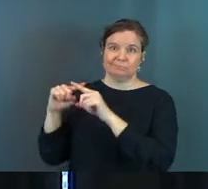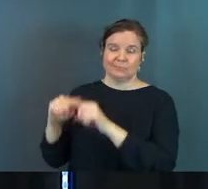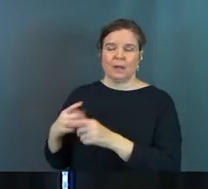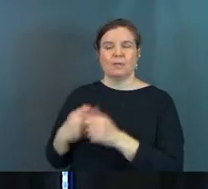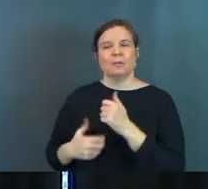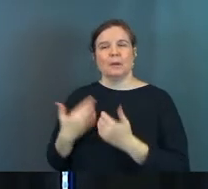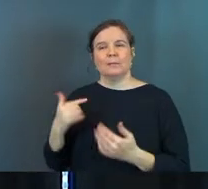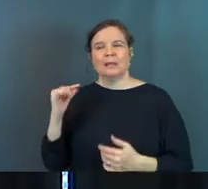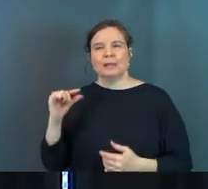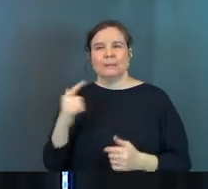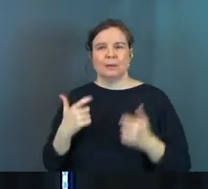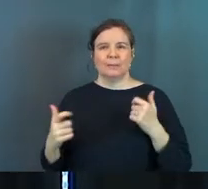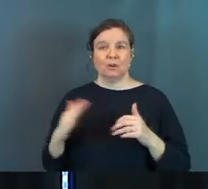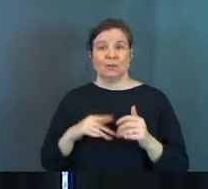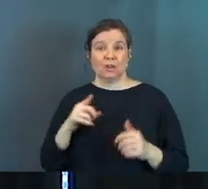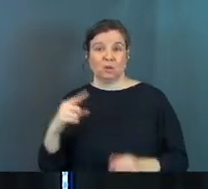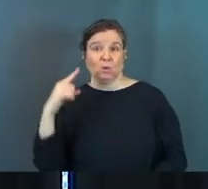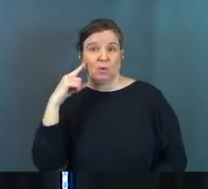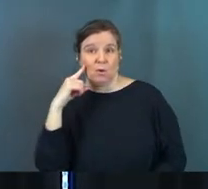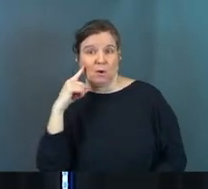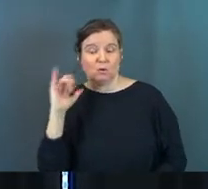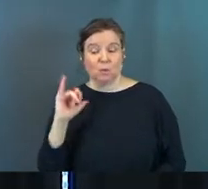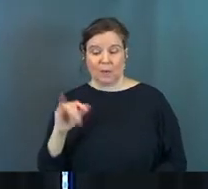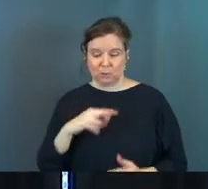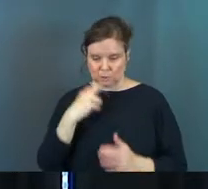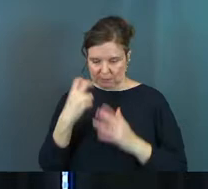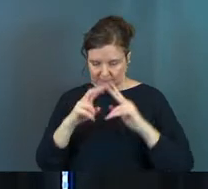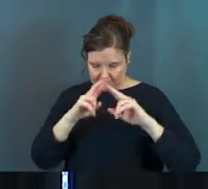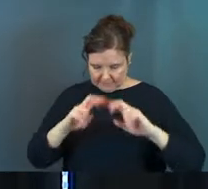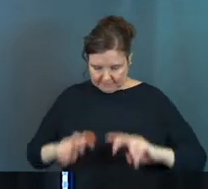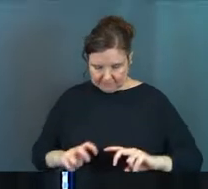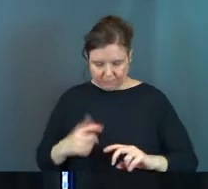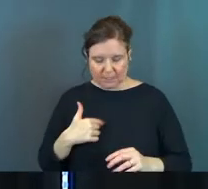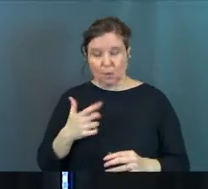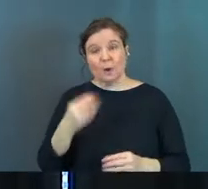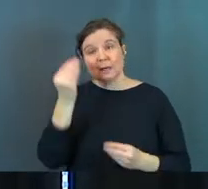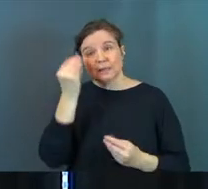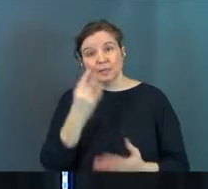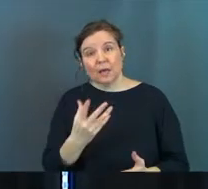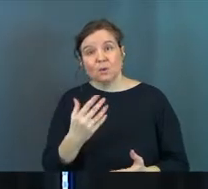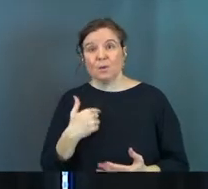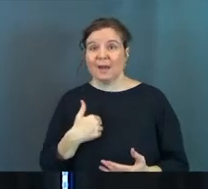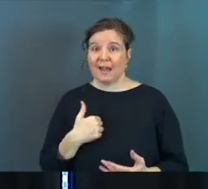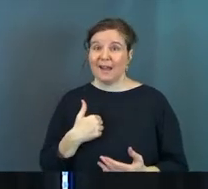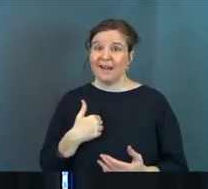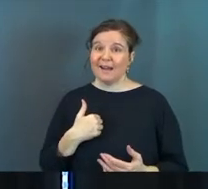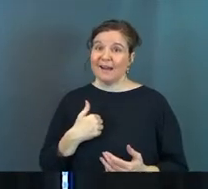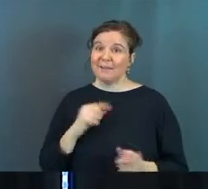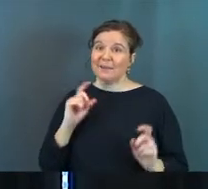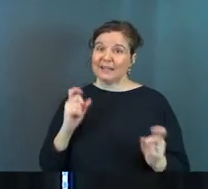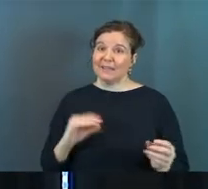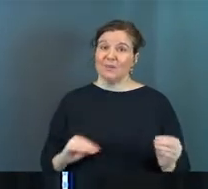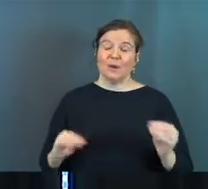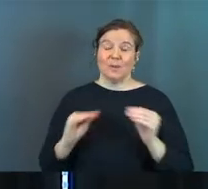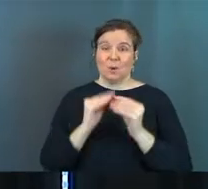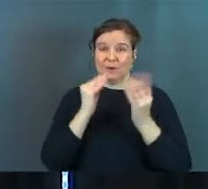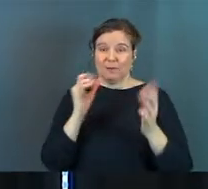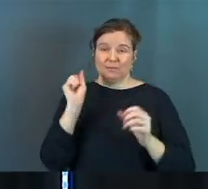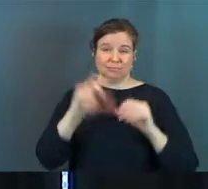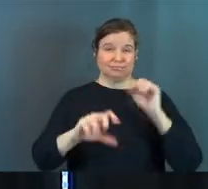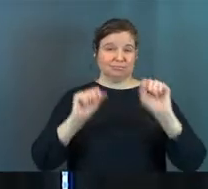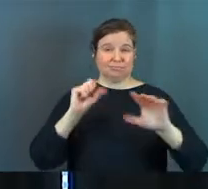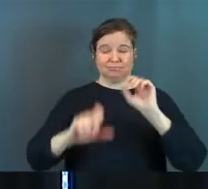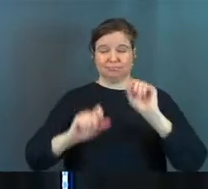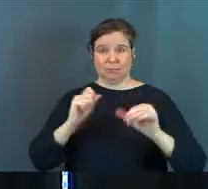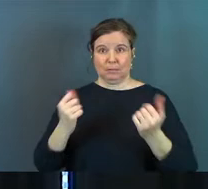problem is maybe a little bit bigger than you even thought. So as we dive into this, I just want to tell you, I'm about to give you more information on